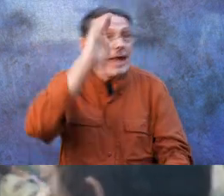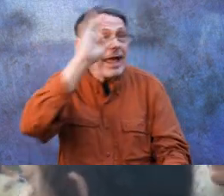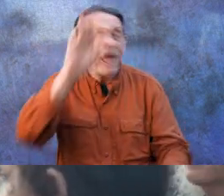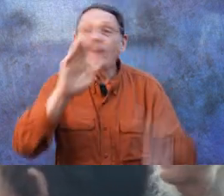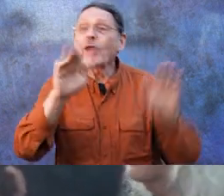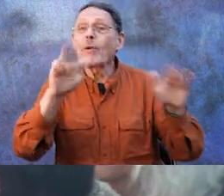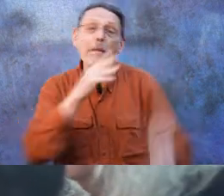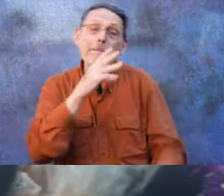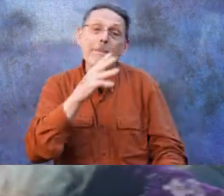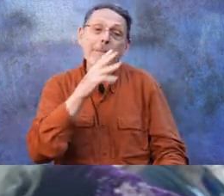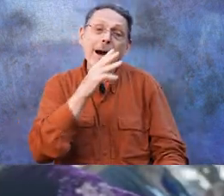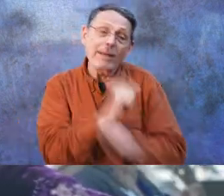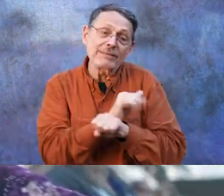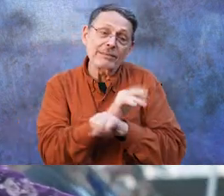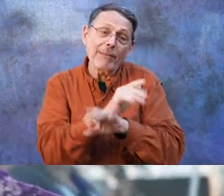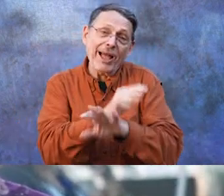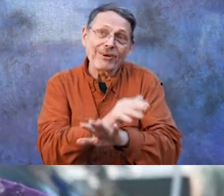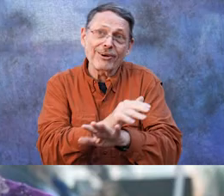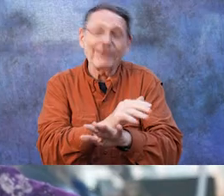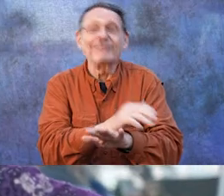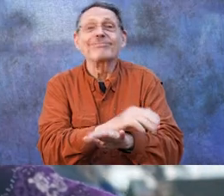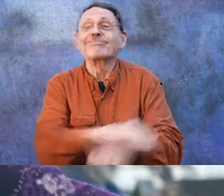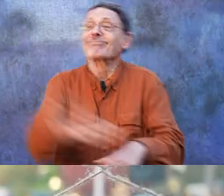And hail and farewell, Mama Spider.